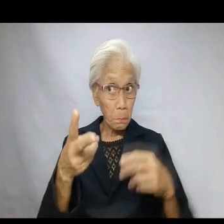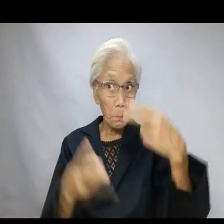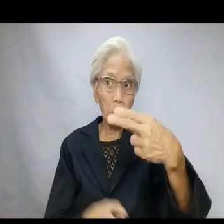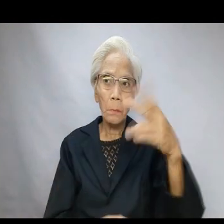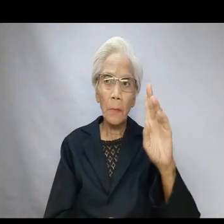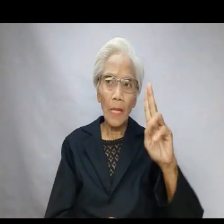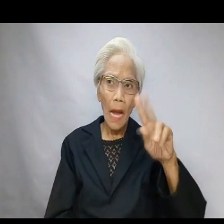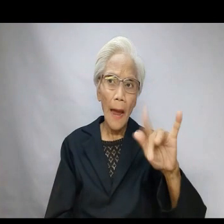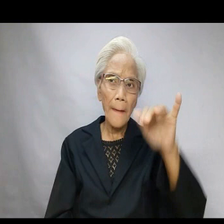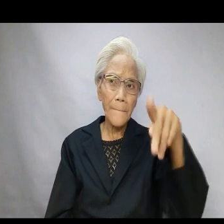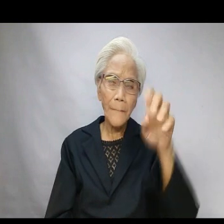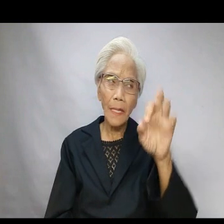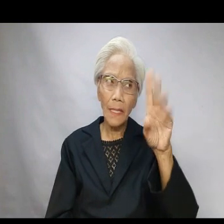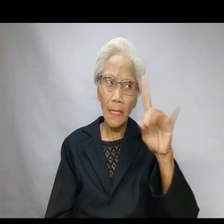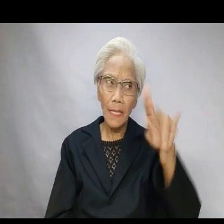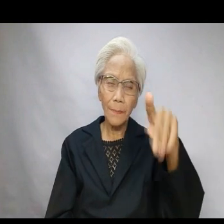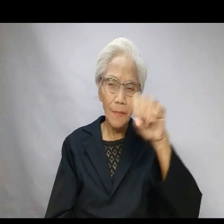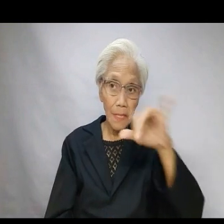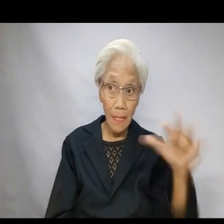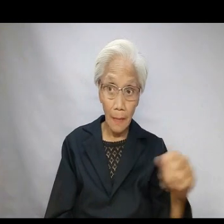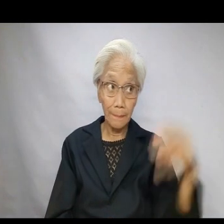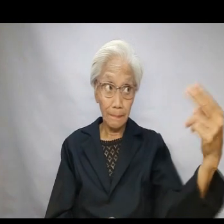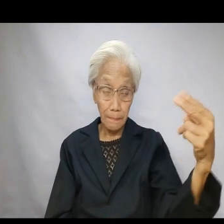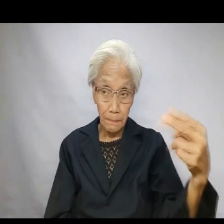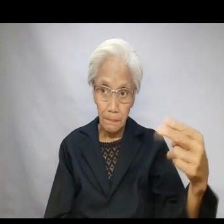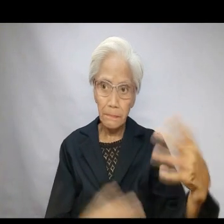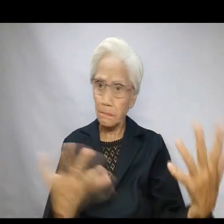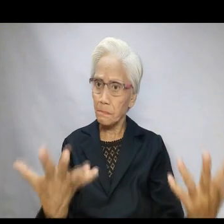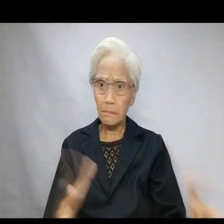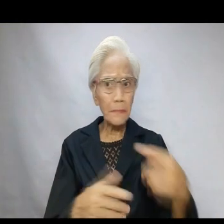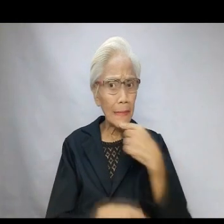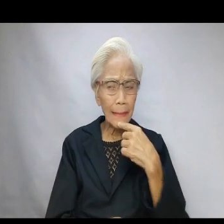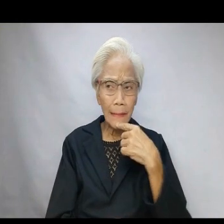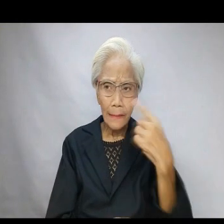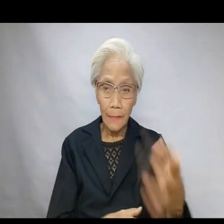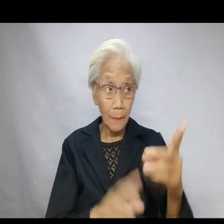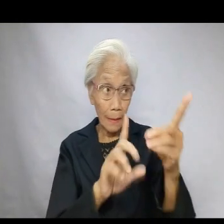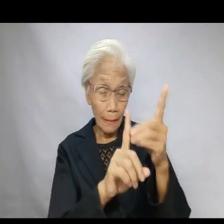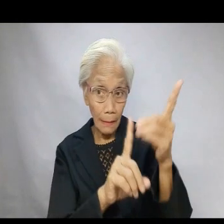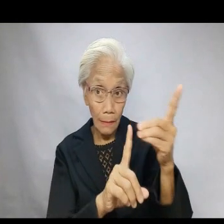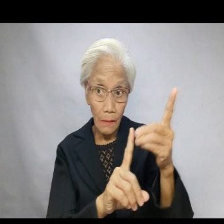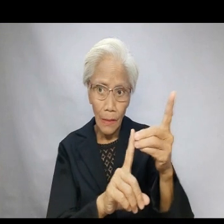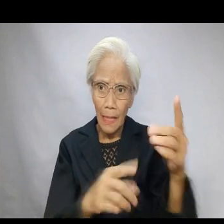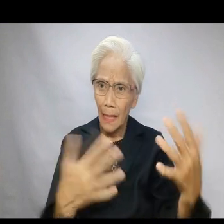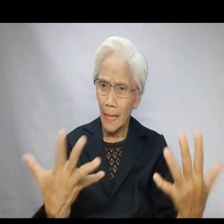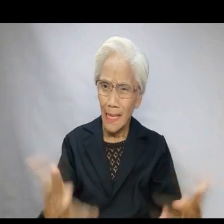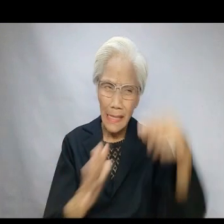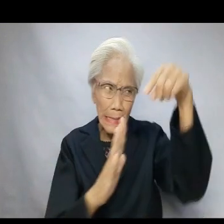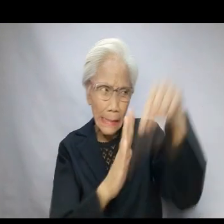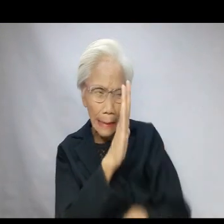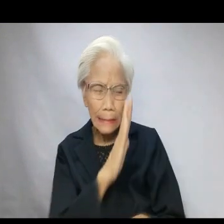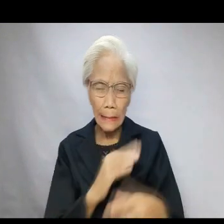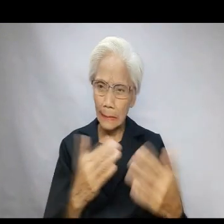The second level of thirst is hyperdipsia. Hyperdipsia, according to Stedman's Medical Dictionary, is